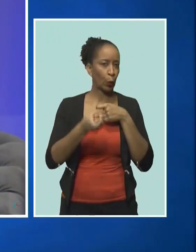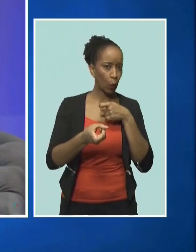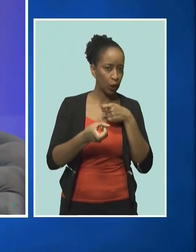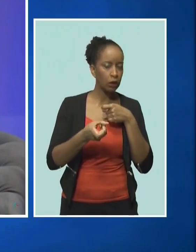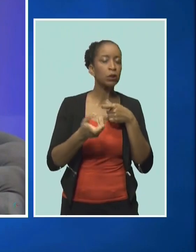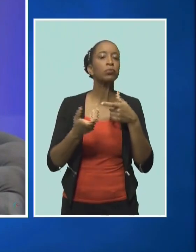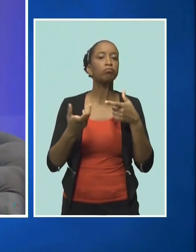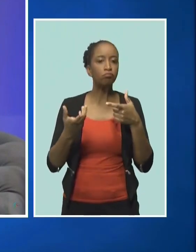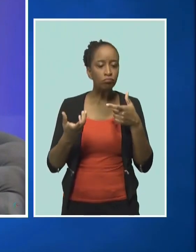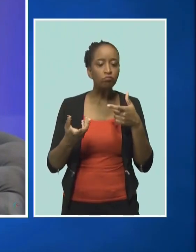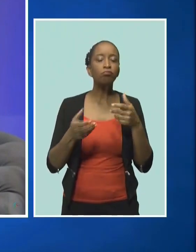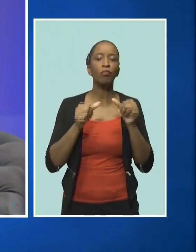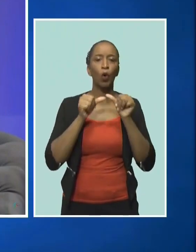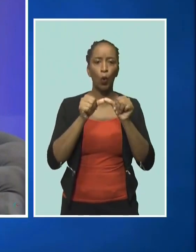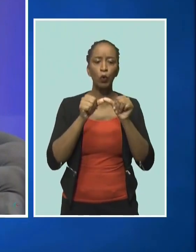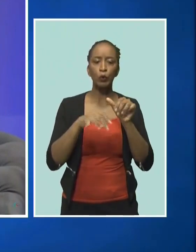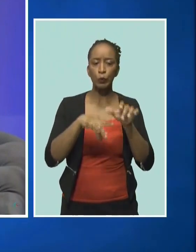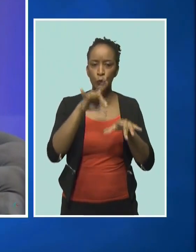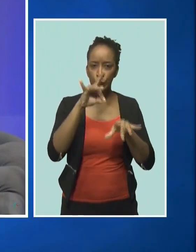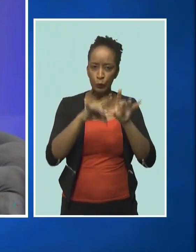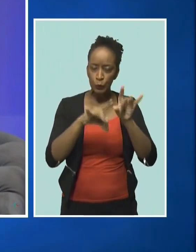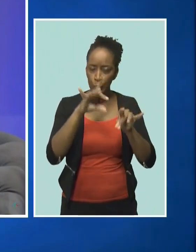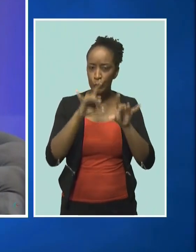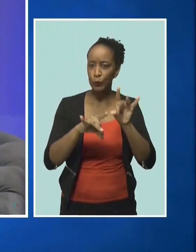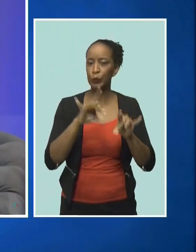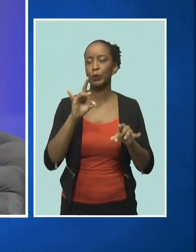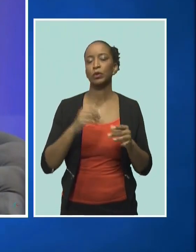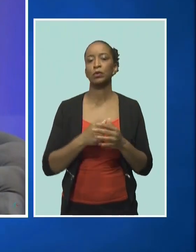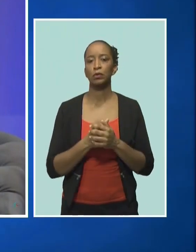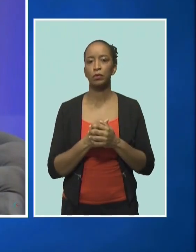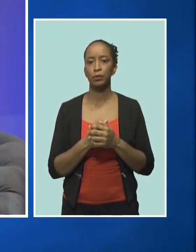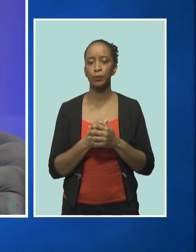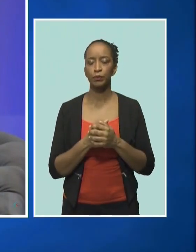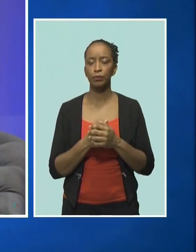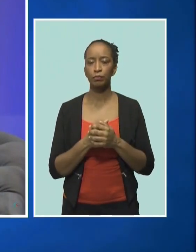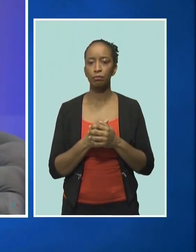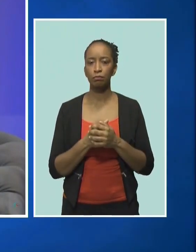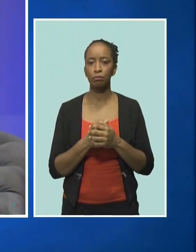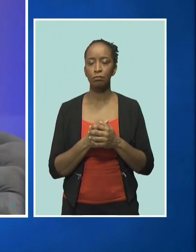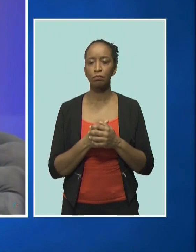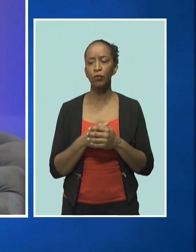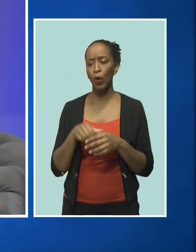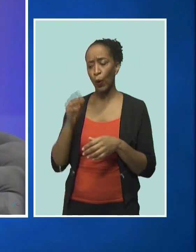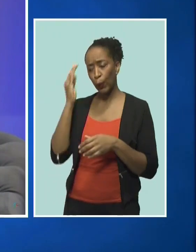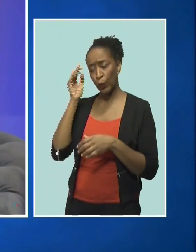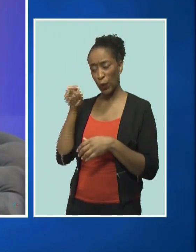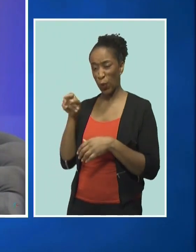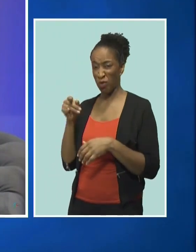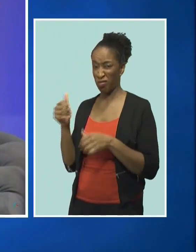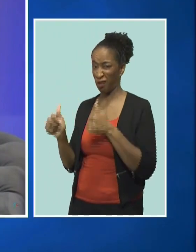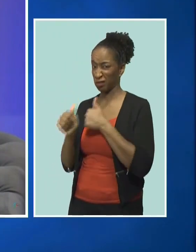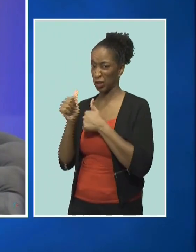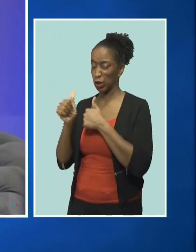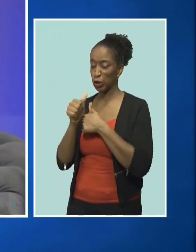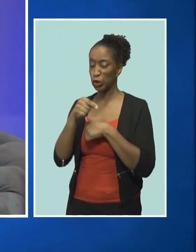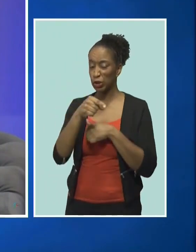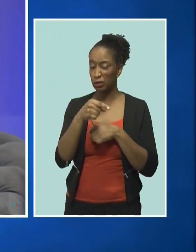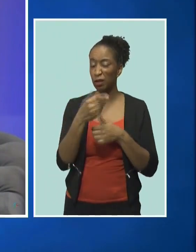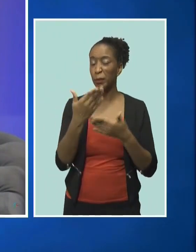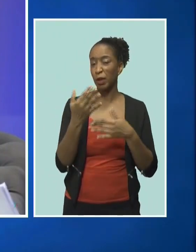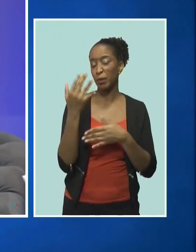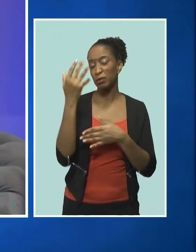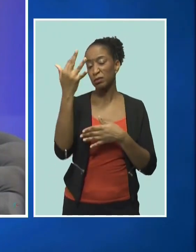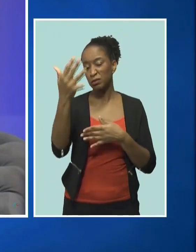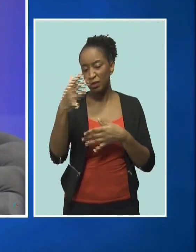to grips with the fact, as we are now coming to grips with the fact of tobacco. So as early as we can